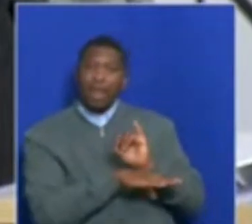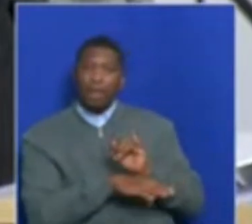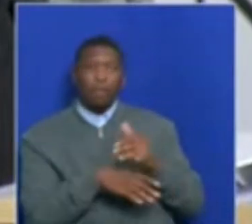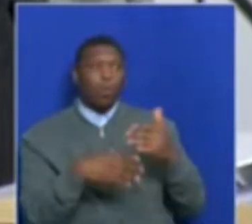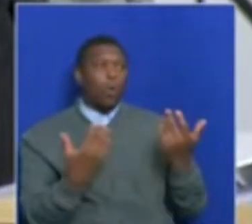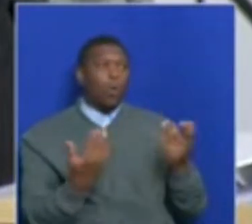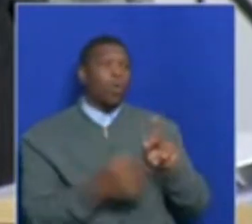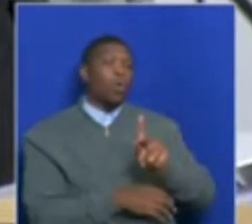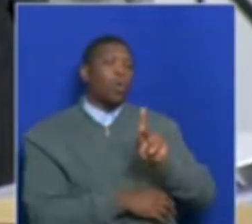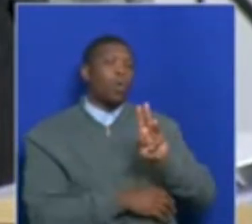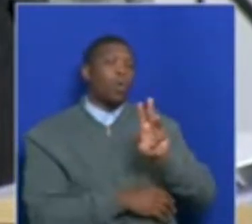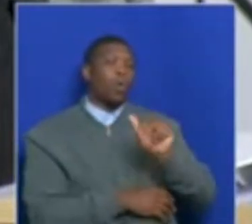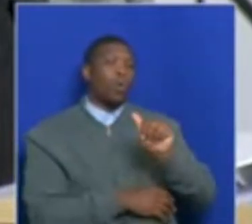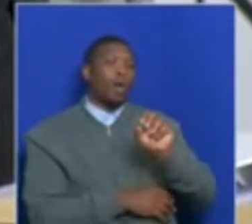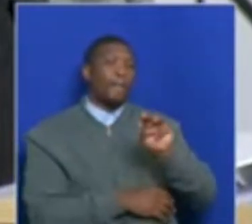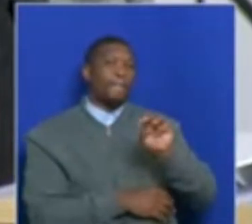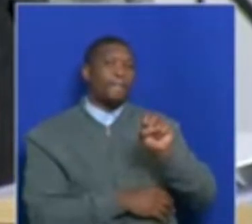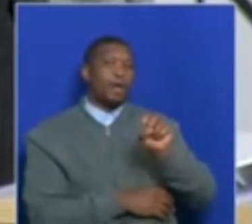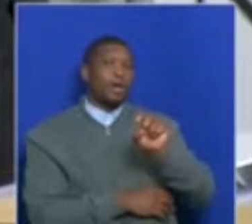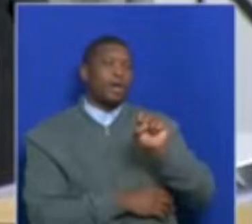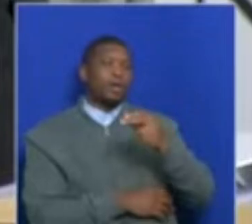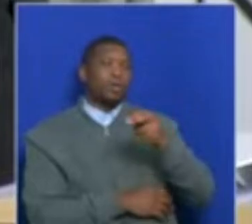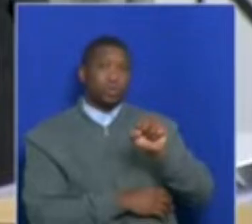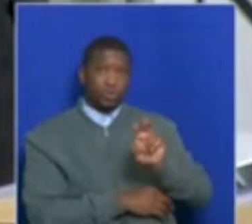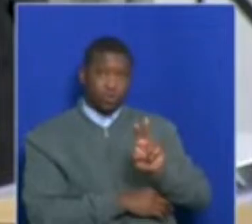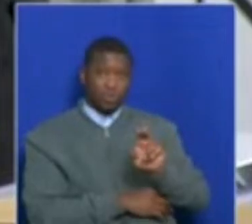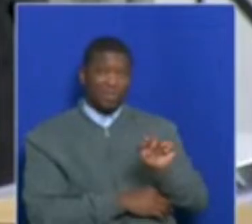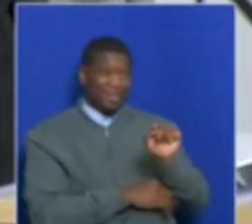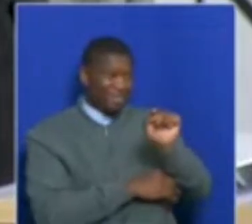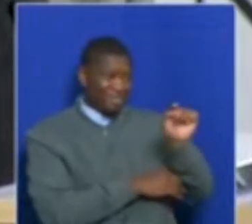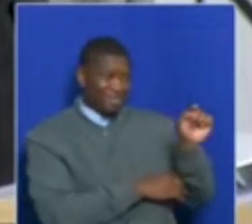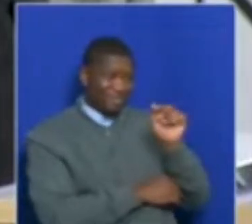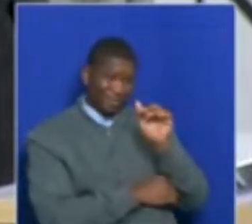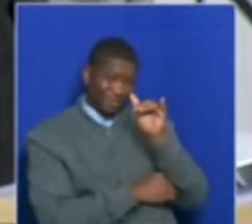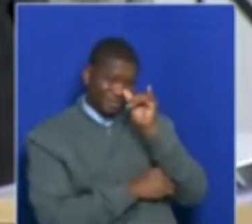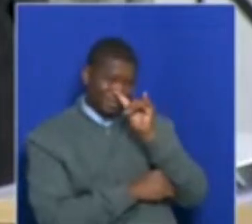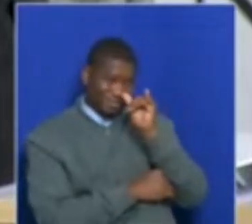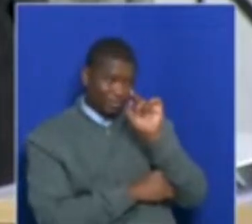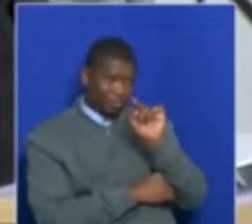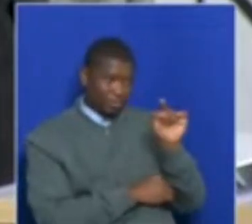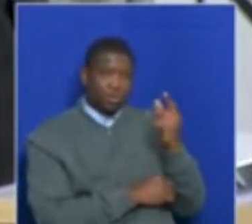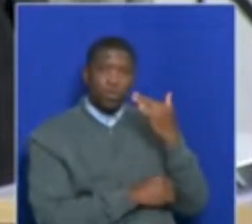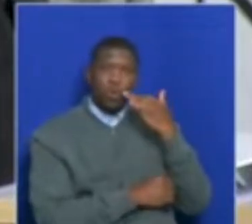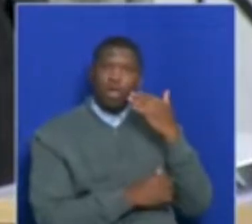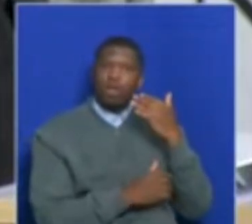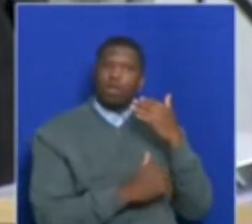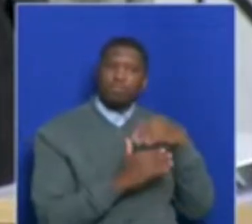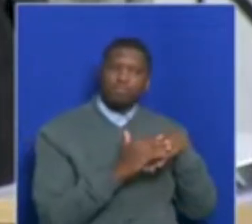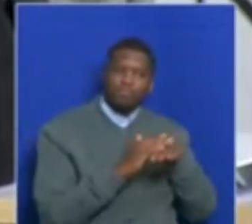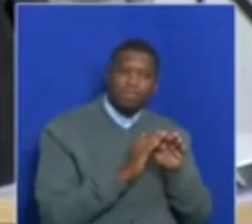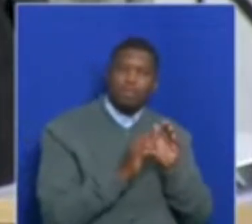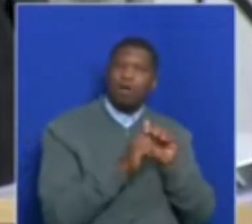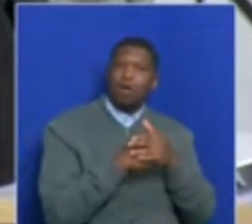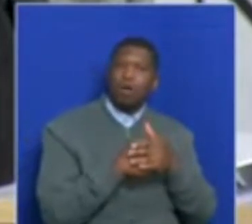the criminals normally, when they go into hiding, they hijack a premises.